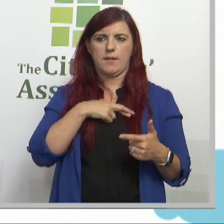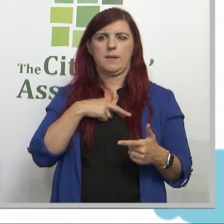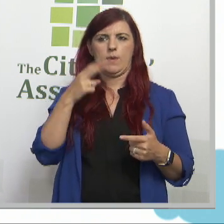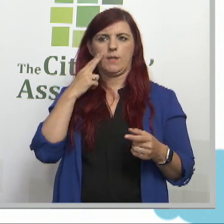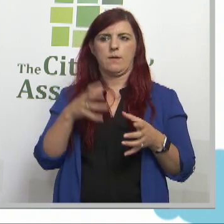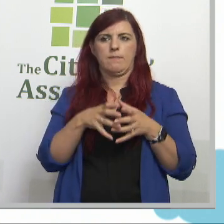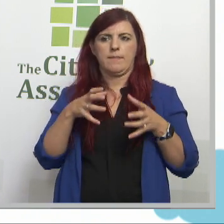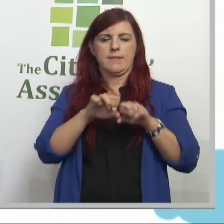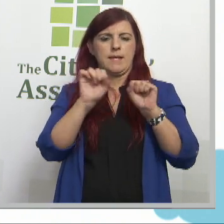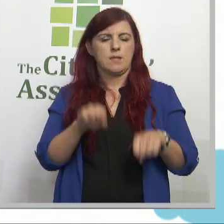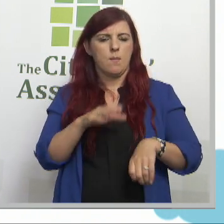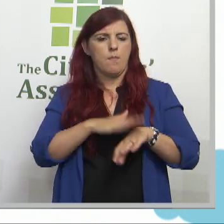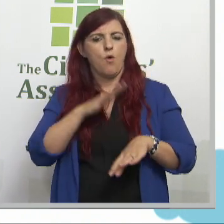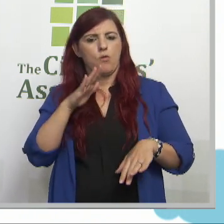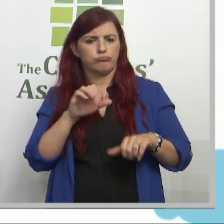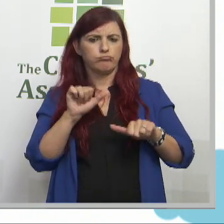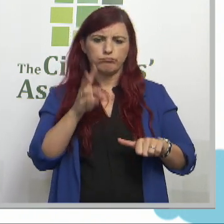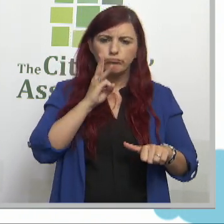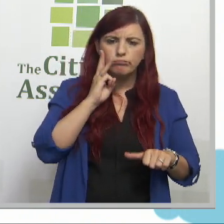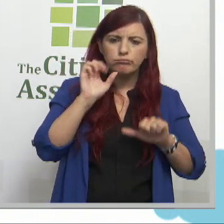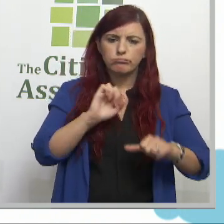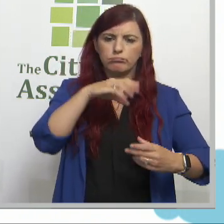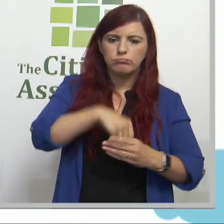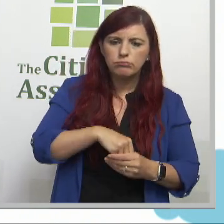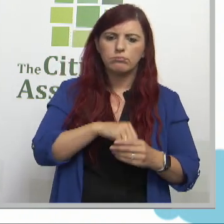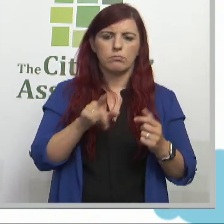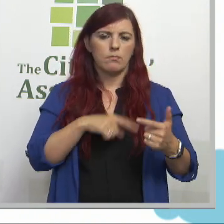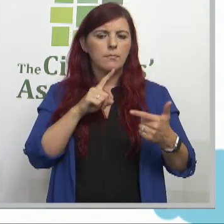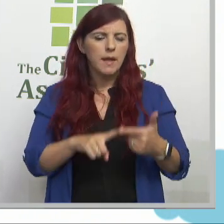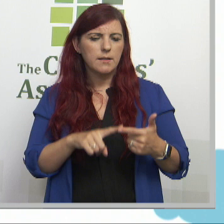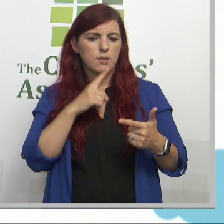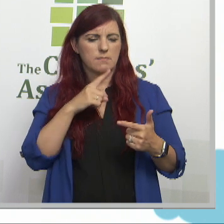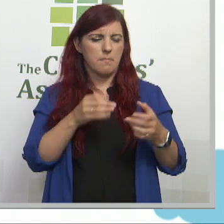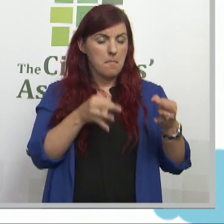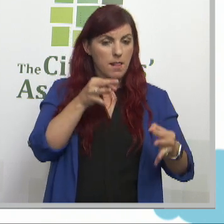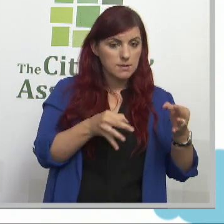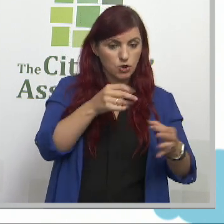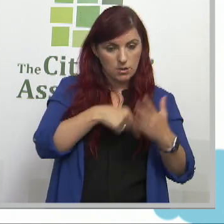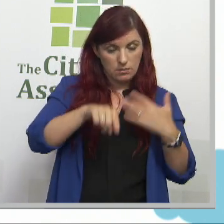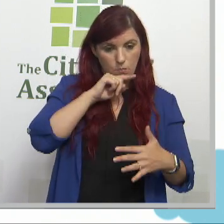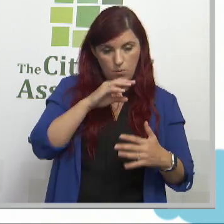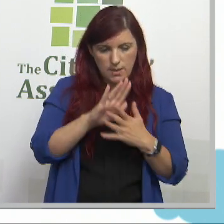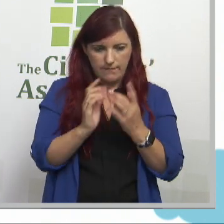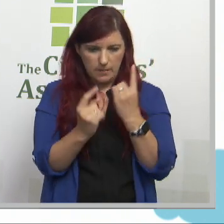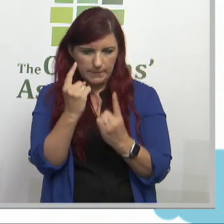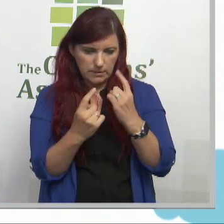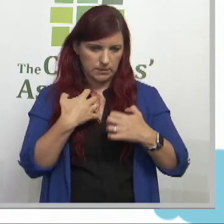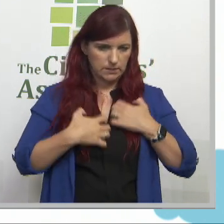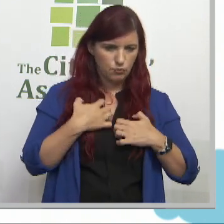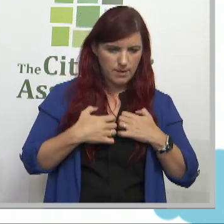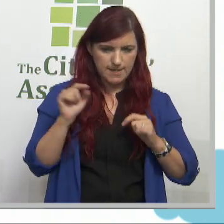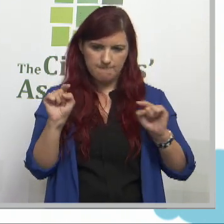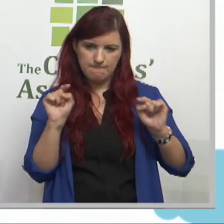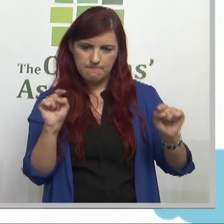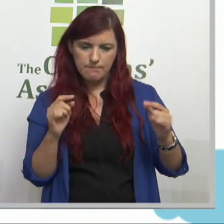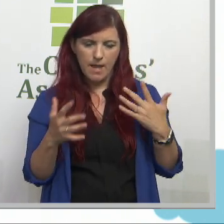bit more buy-in for them to actually bind. Second is the kind of politicians and their competing interests, housing, health,